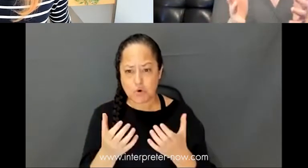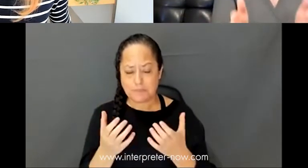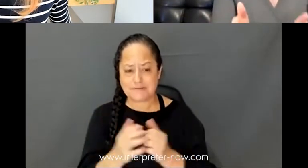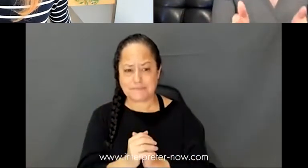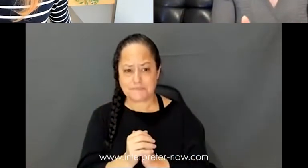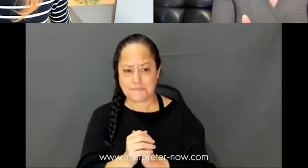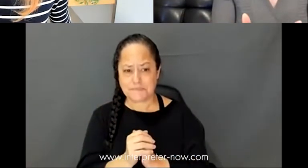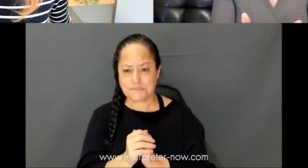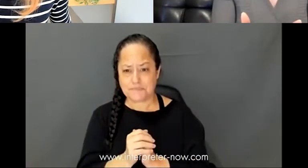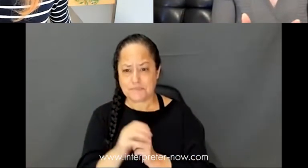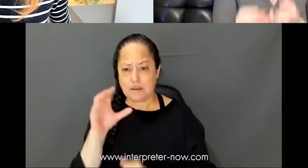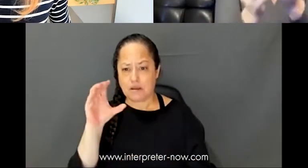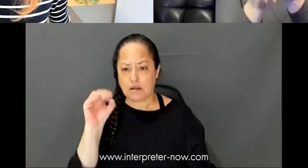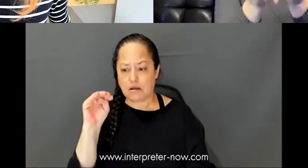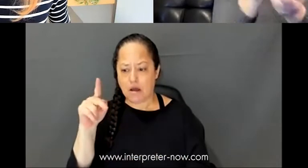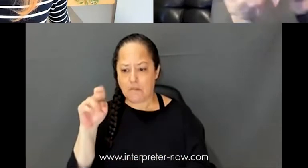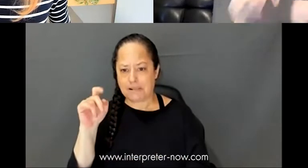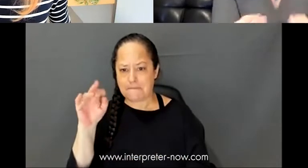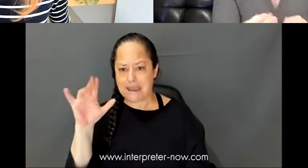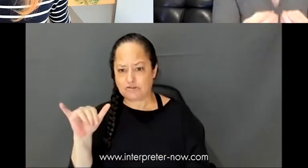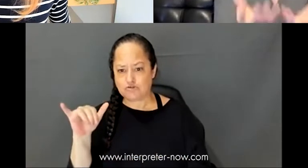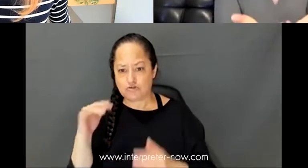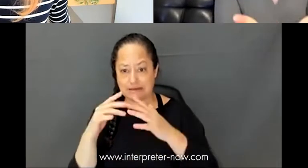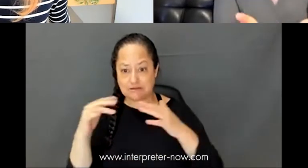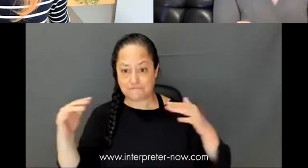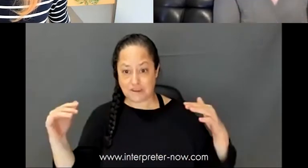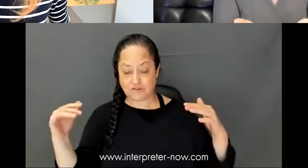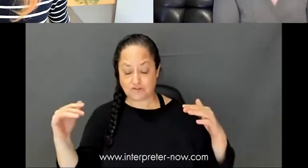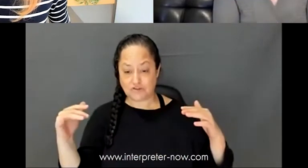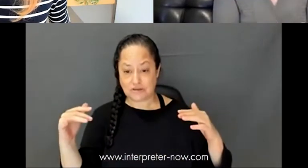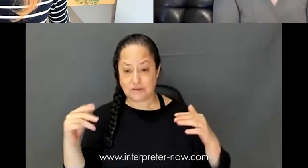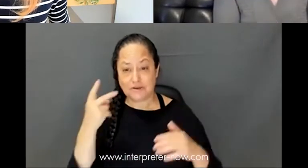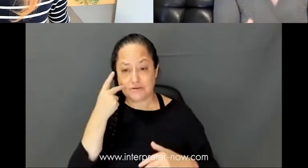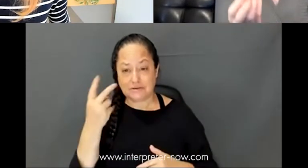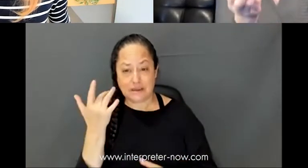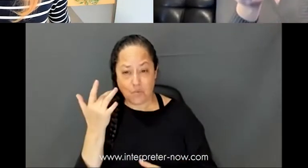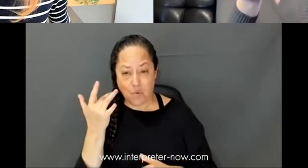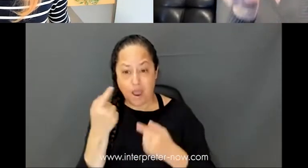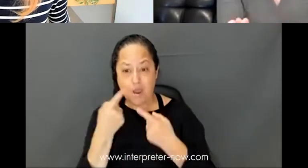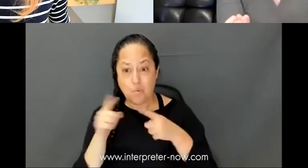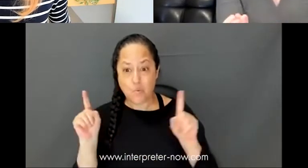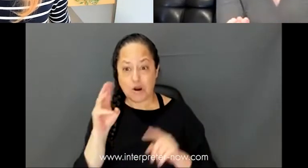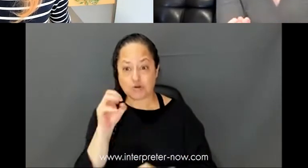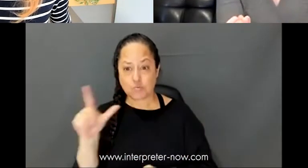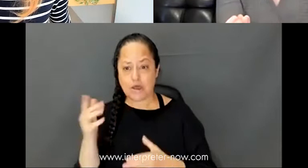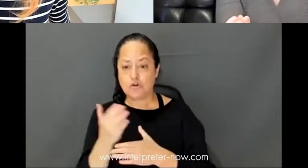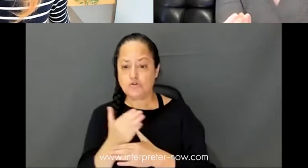So complementary diversity. And given everything I said, maybe you begin to see why that works so well. By sharing something, you